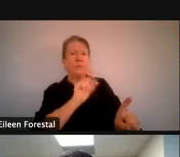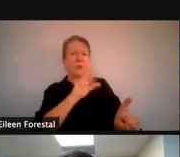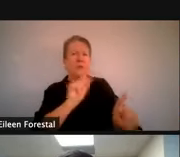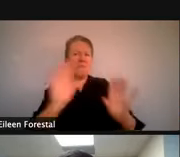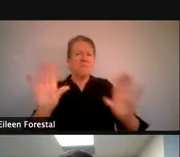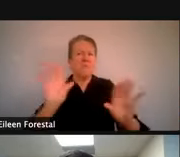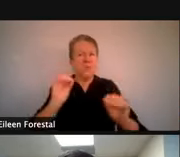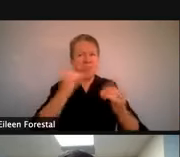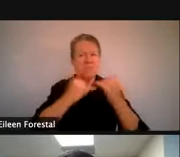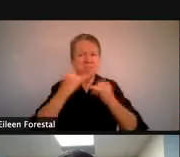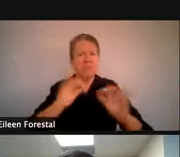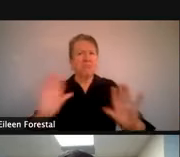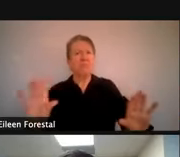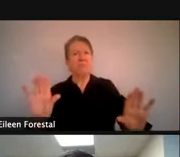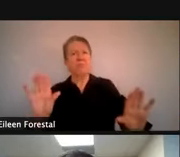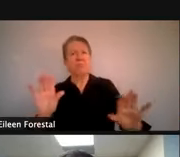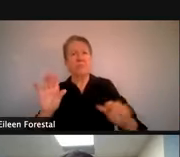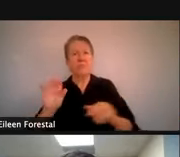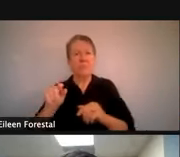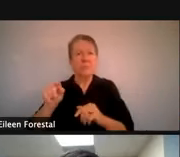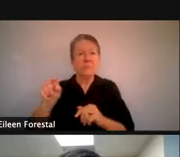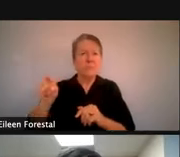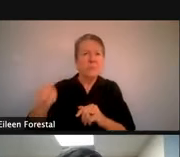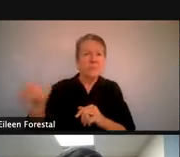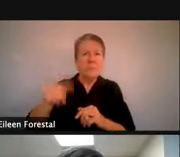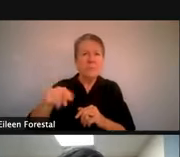Paramel, any insight you have on this?